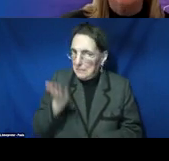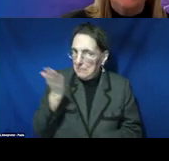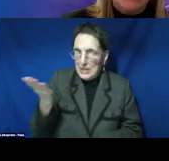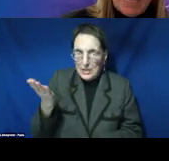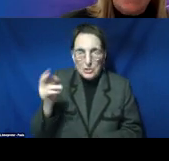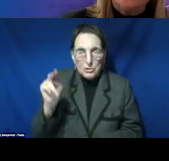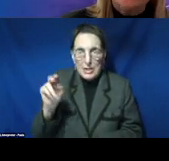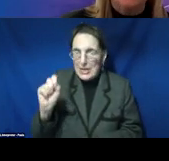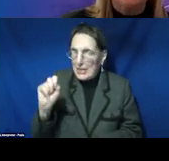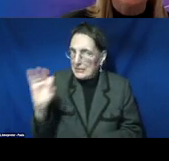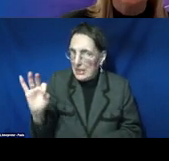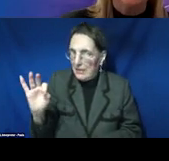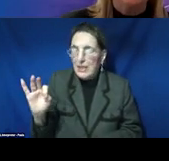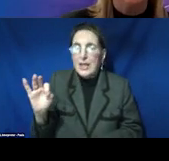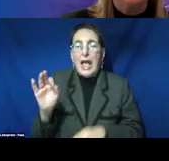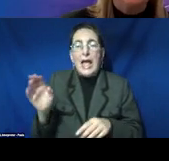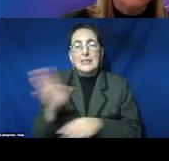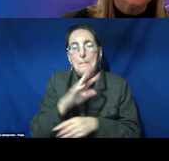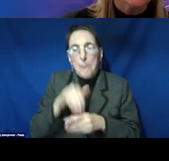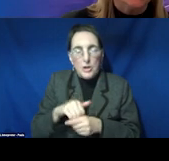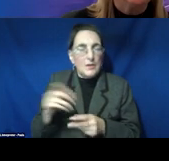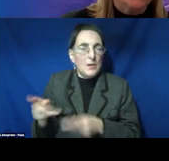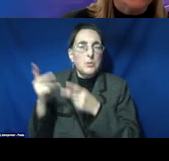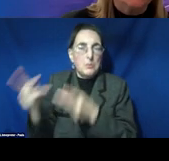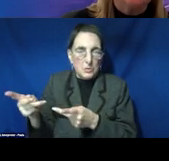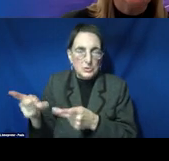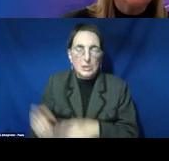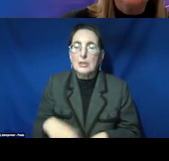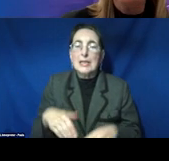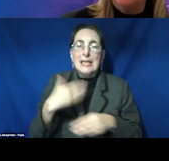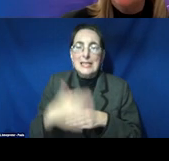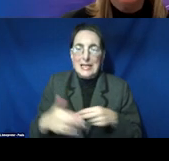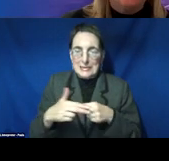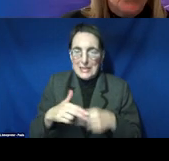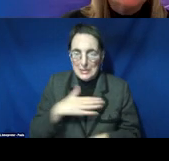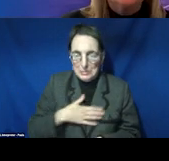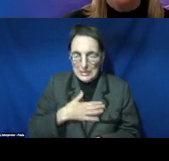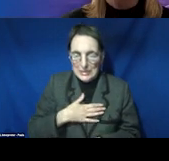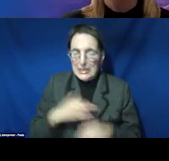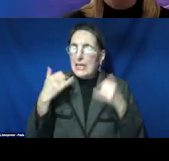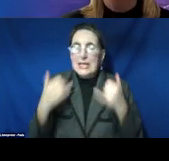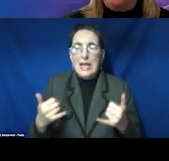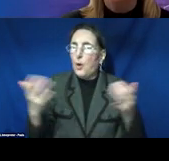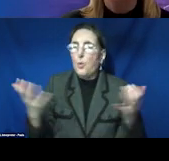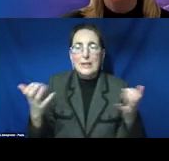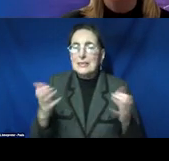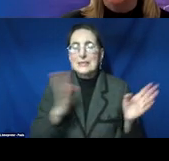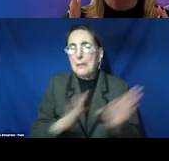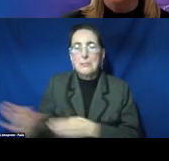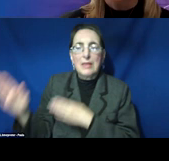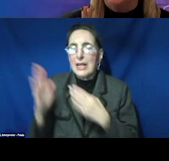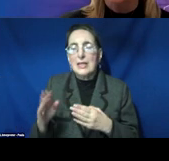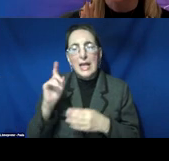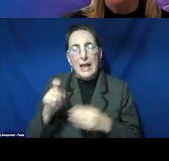NSF as part of the proposal. Next slide, please. Now, what does this plan have to